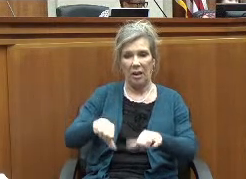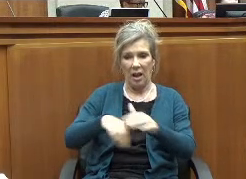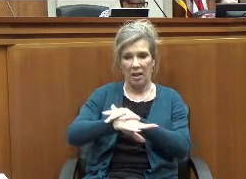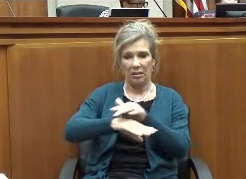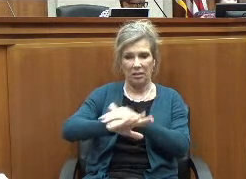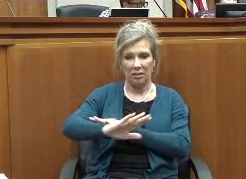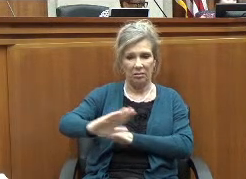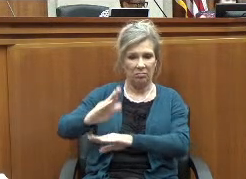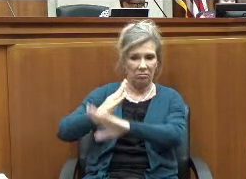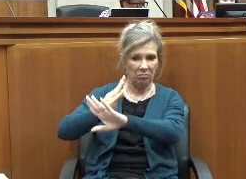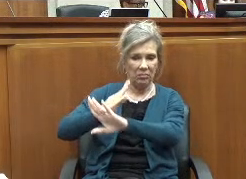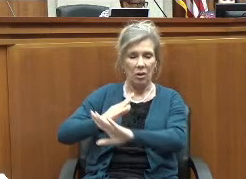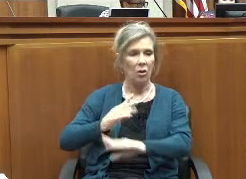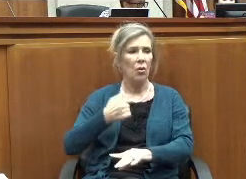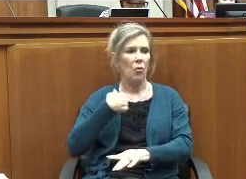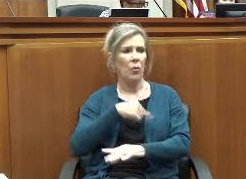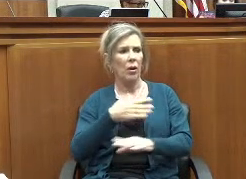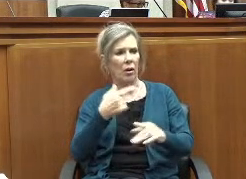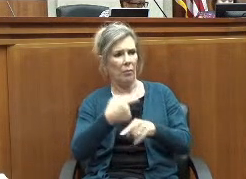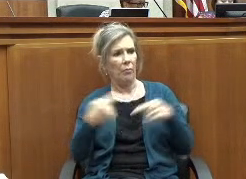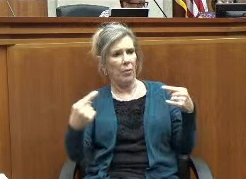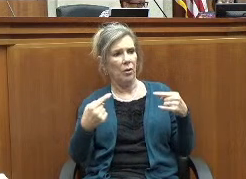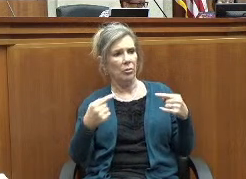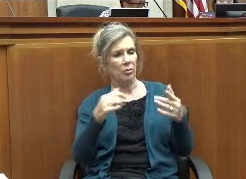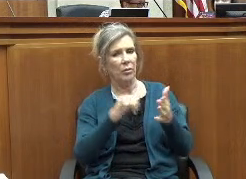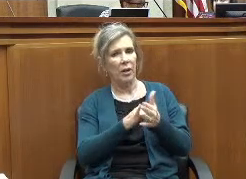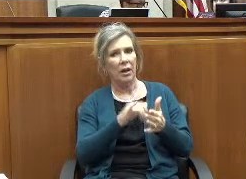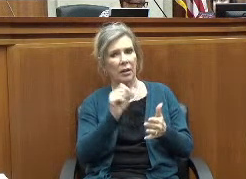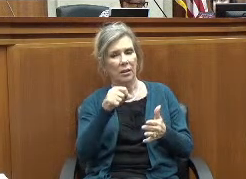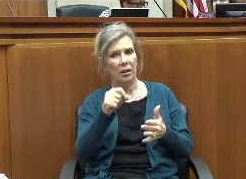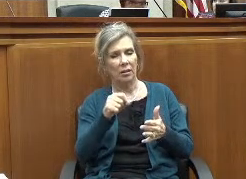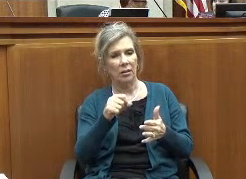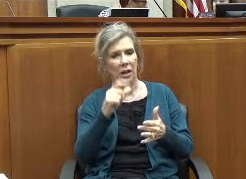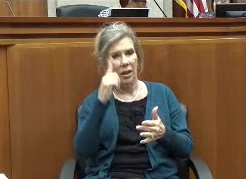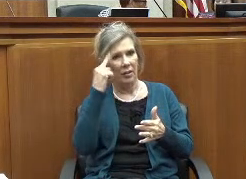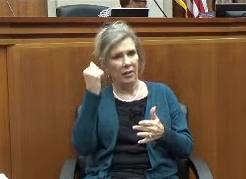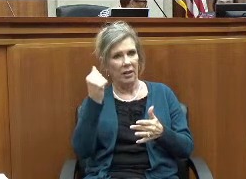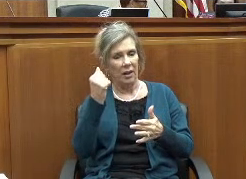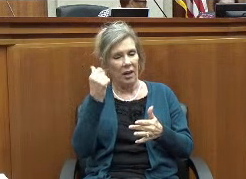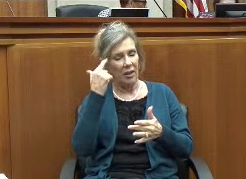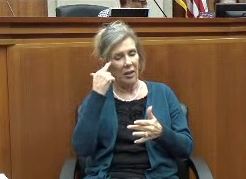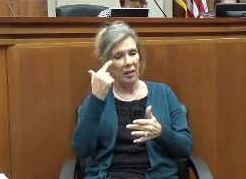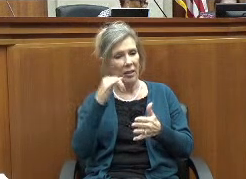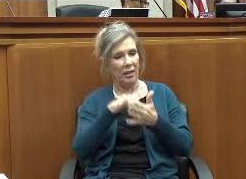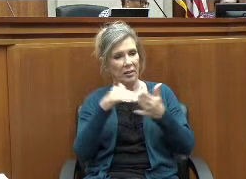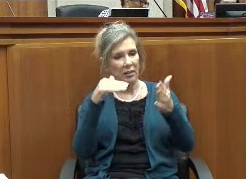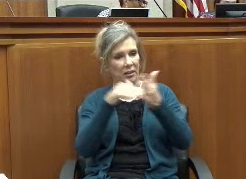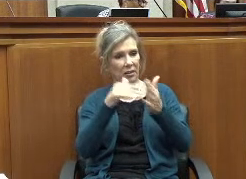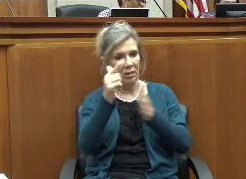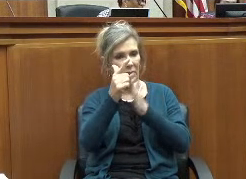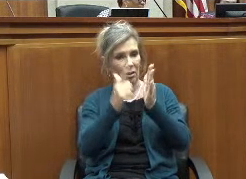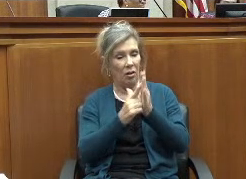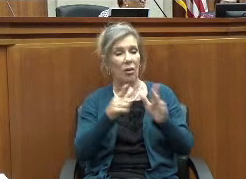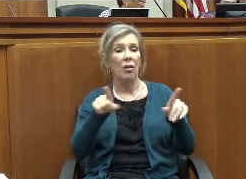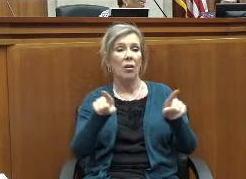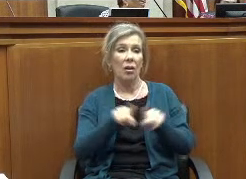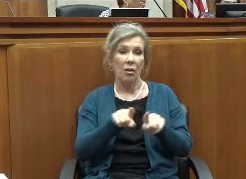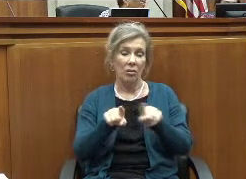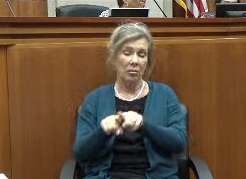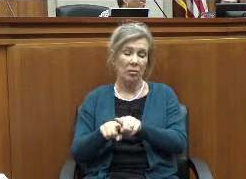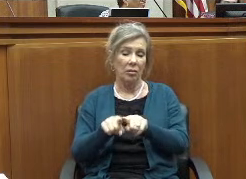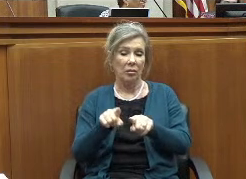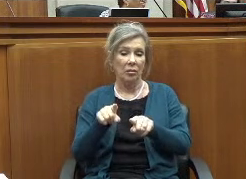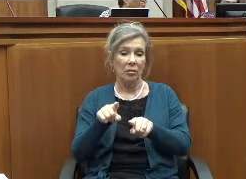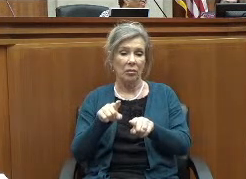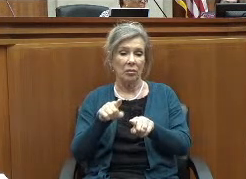we would certainly be opposed to that. We think it runs afoul of federal law. But at the same time, we recognize that the